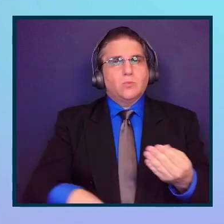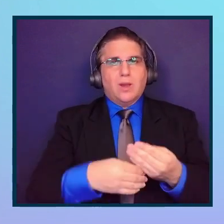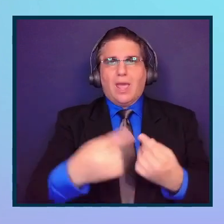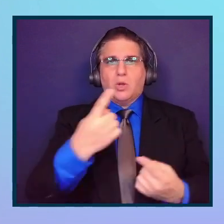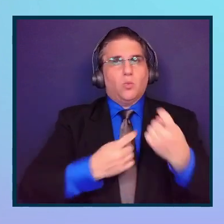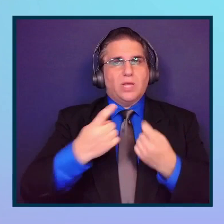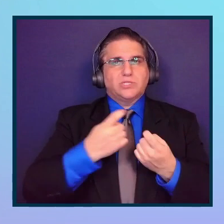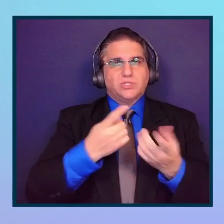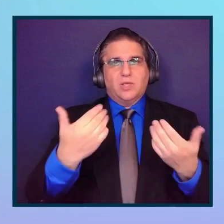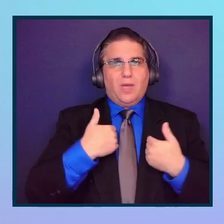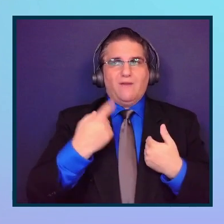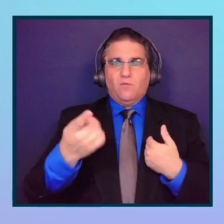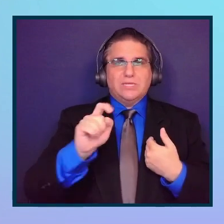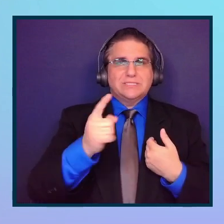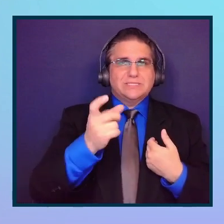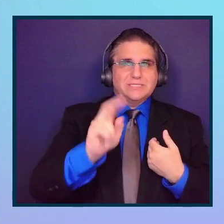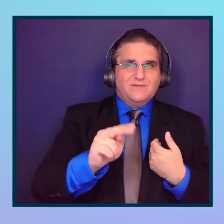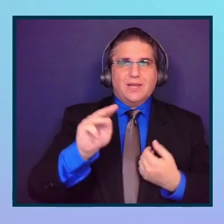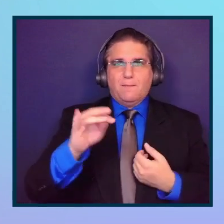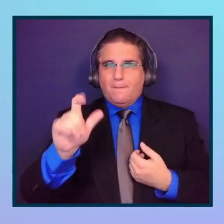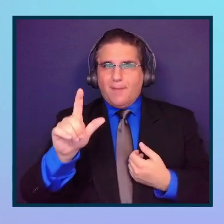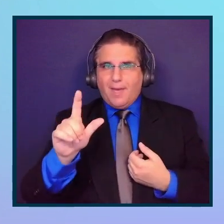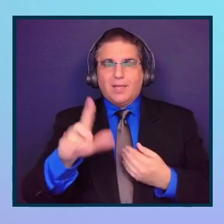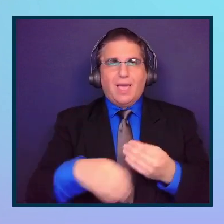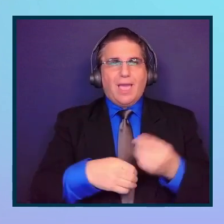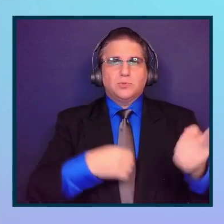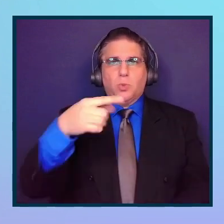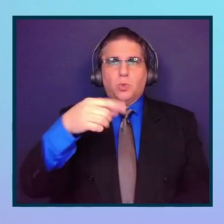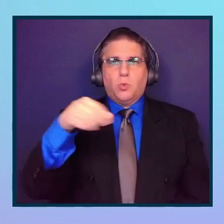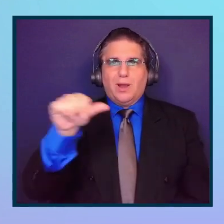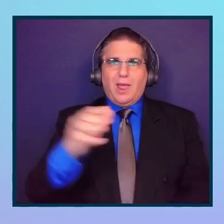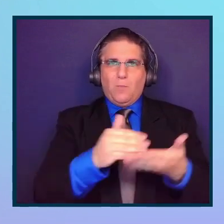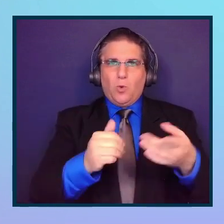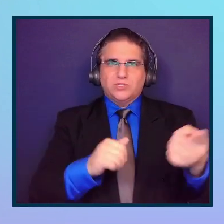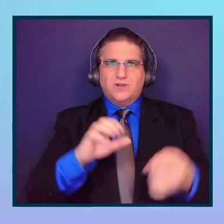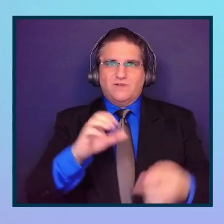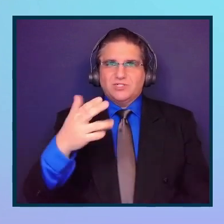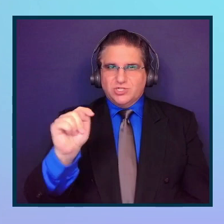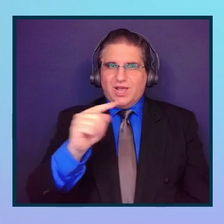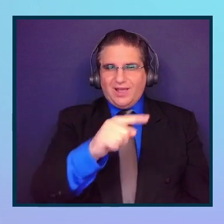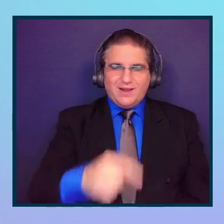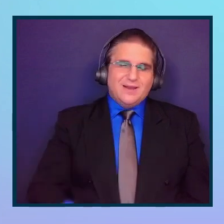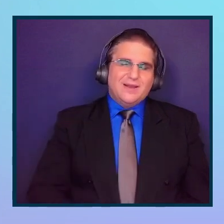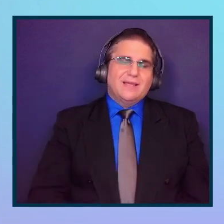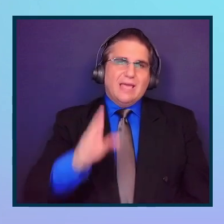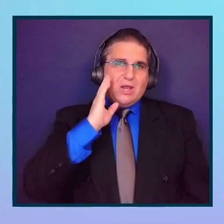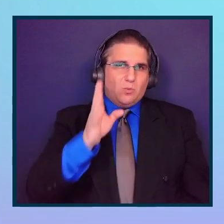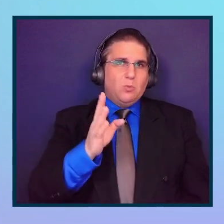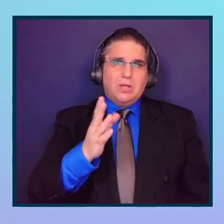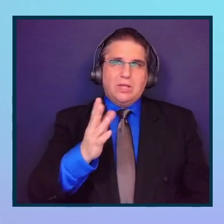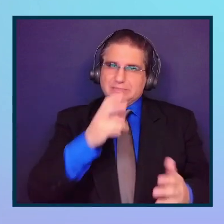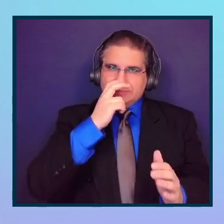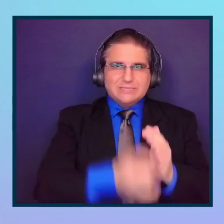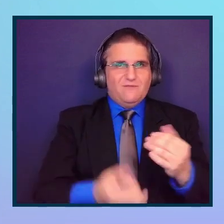questions that you have for Stephen and Michael to the Q&A portion of chat, and we will dive right